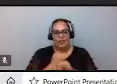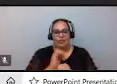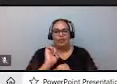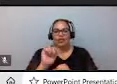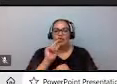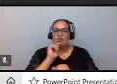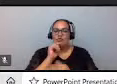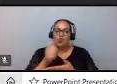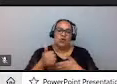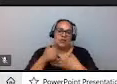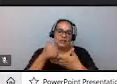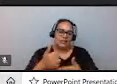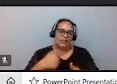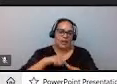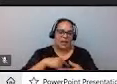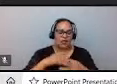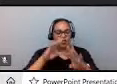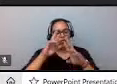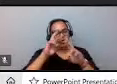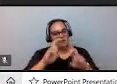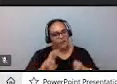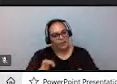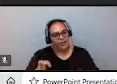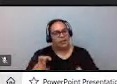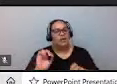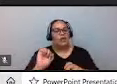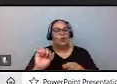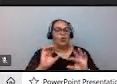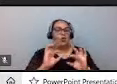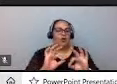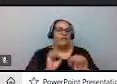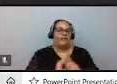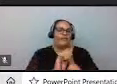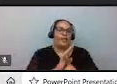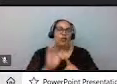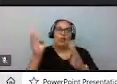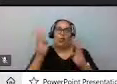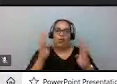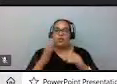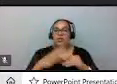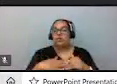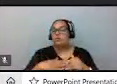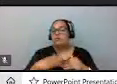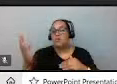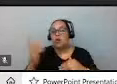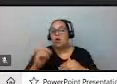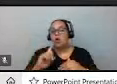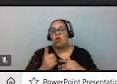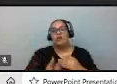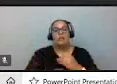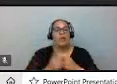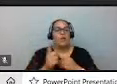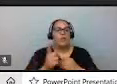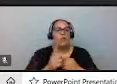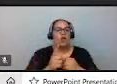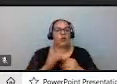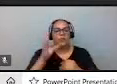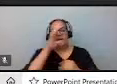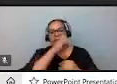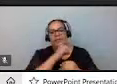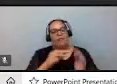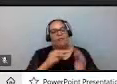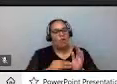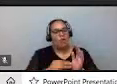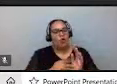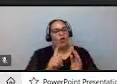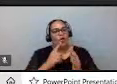are assisting to investigate the effects of wind more so over then to come up with predictive modeling that will